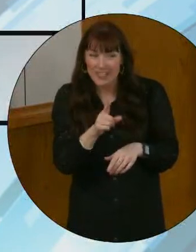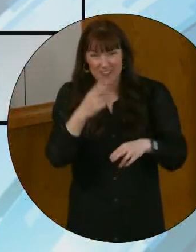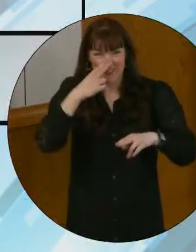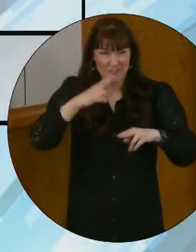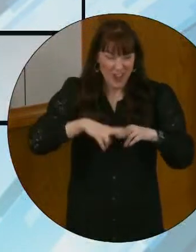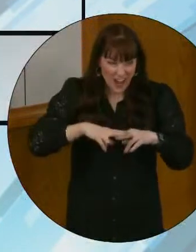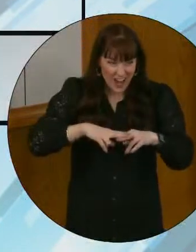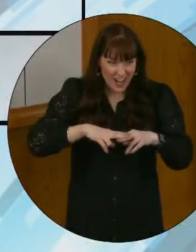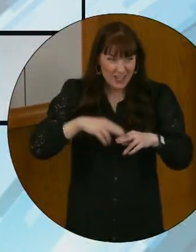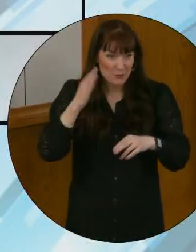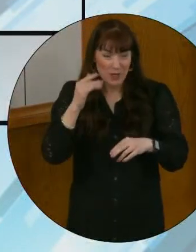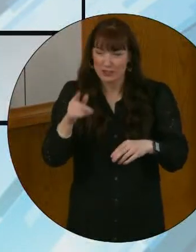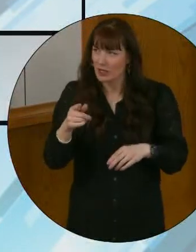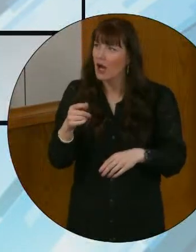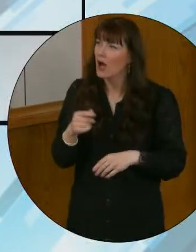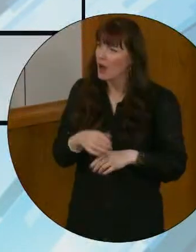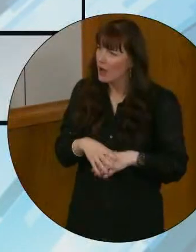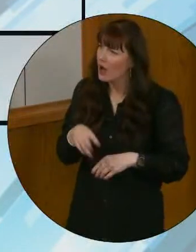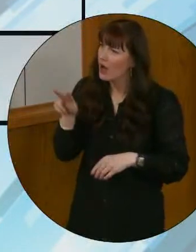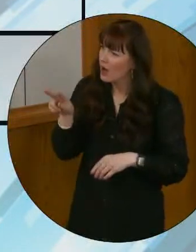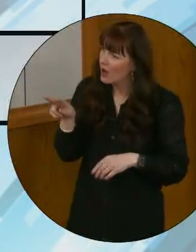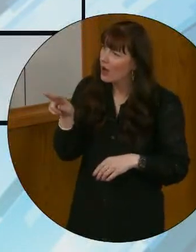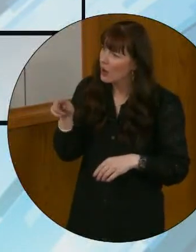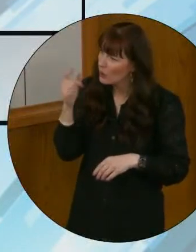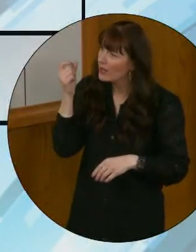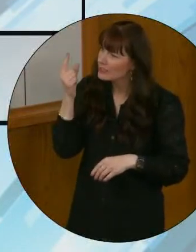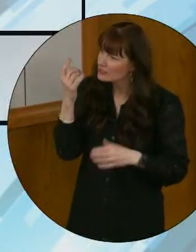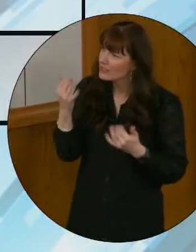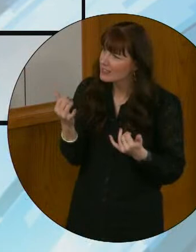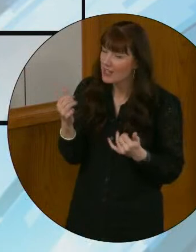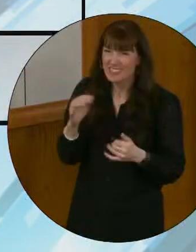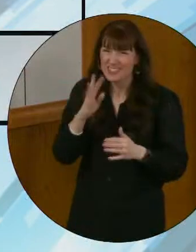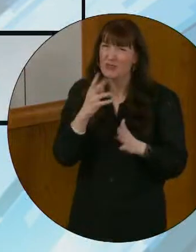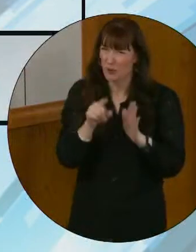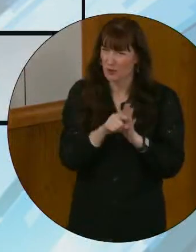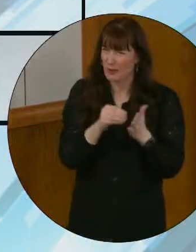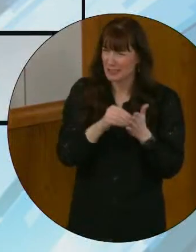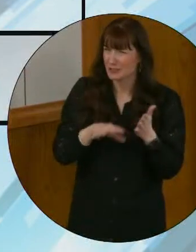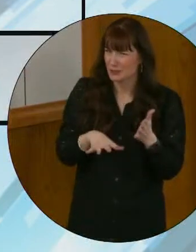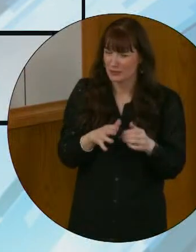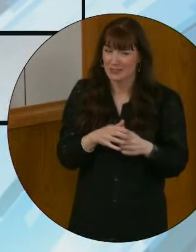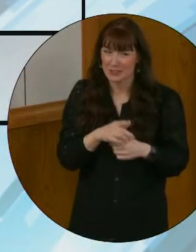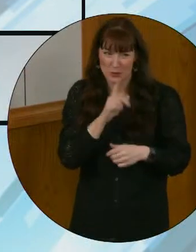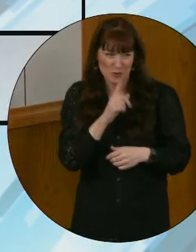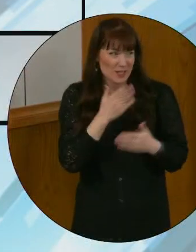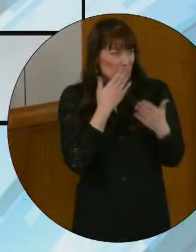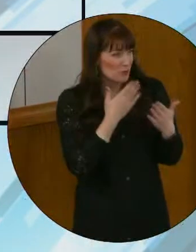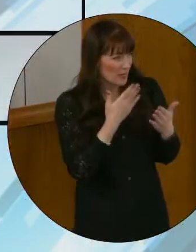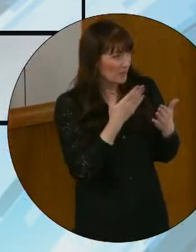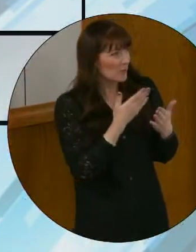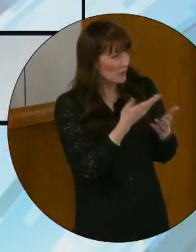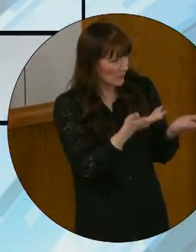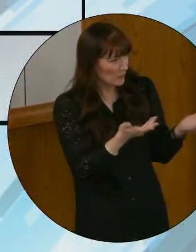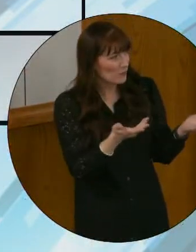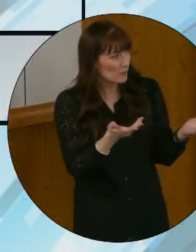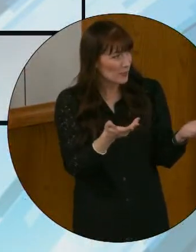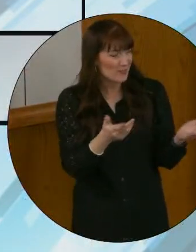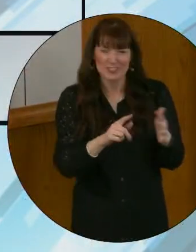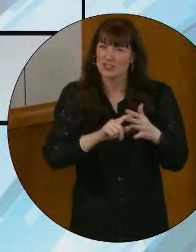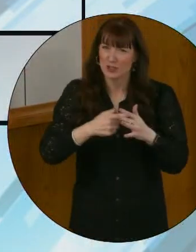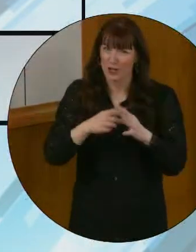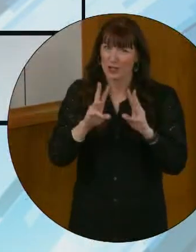fun, because she understood that things are not how it is. And this is a 4th grader. So I really am grateful that we have this ball